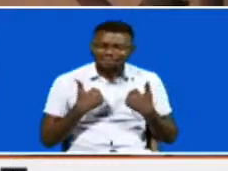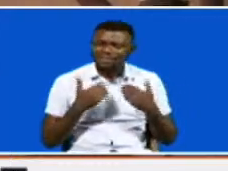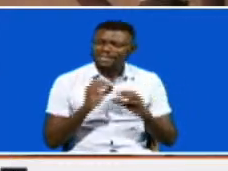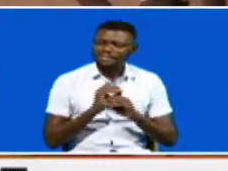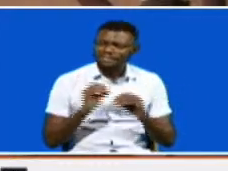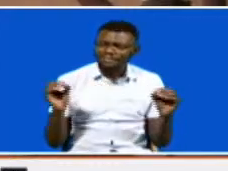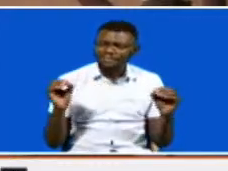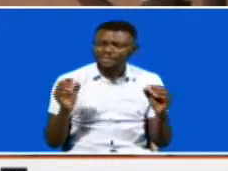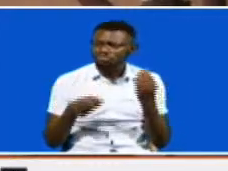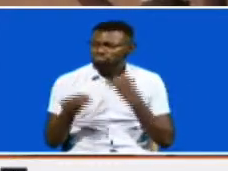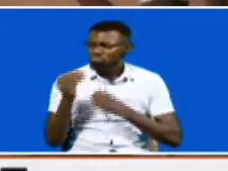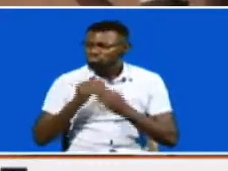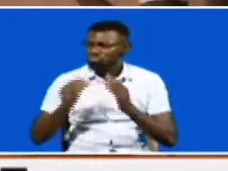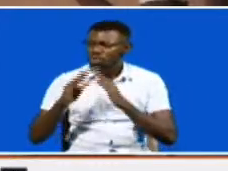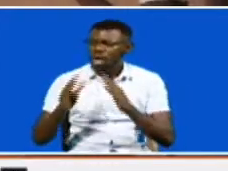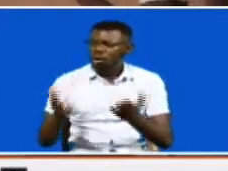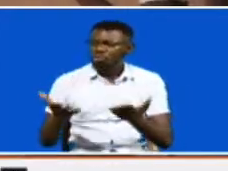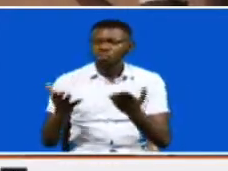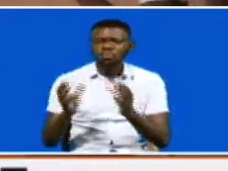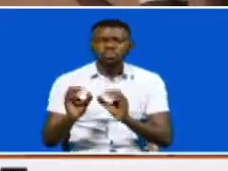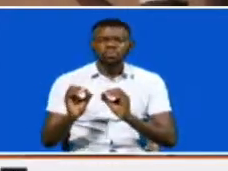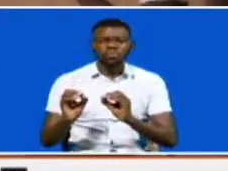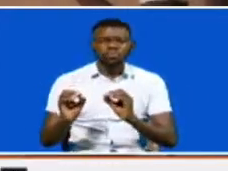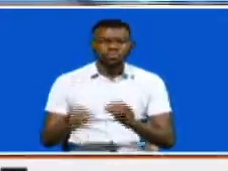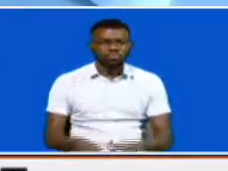bado pigwa chakula kwa watoto wako kwa siku tatu.